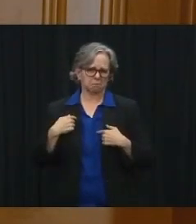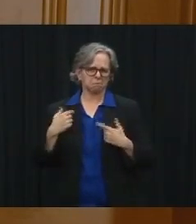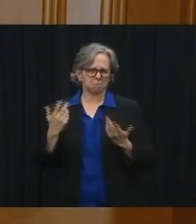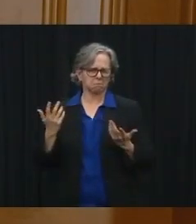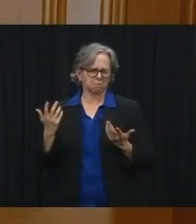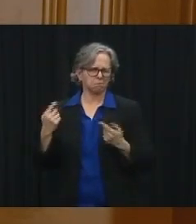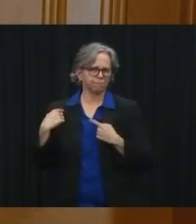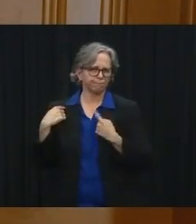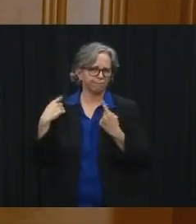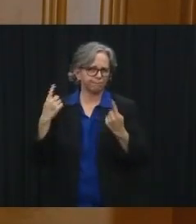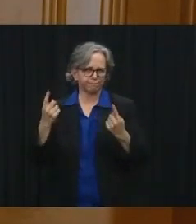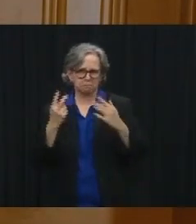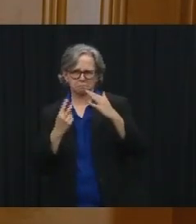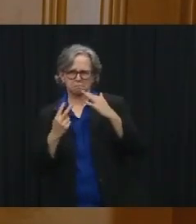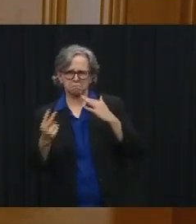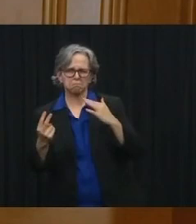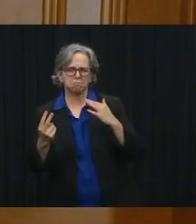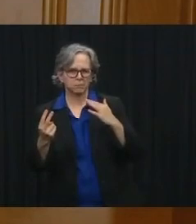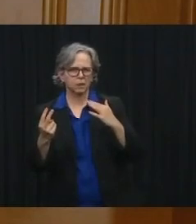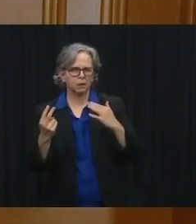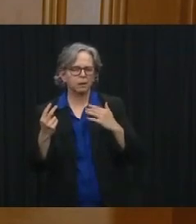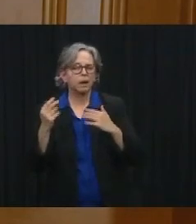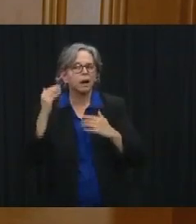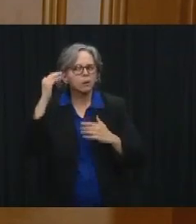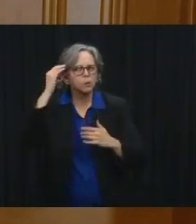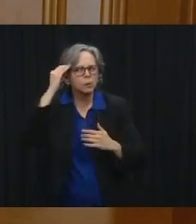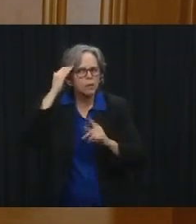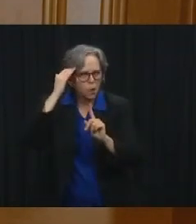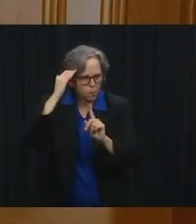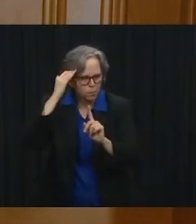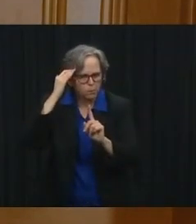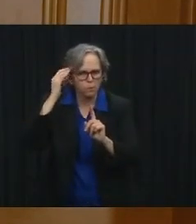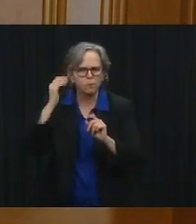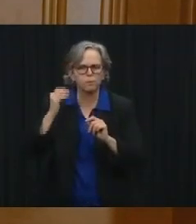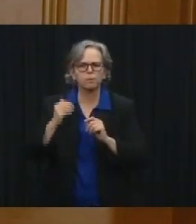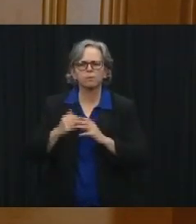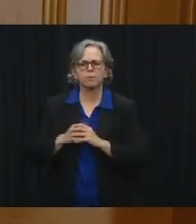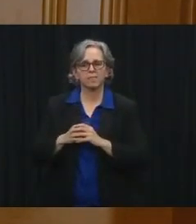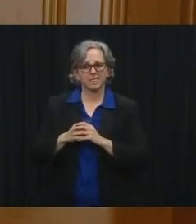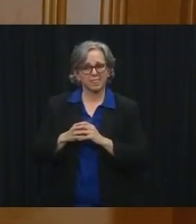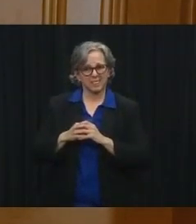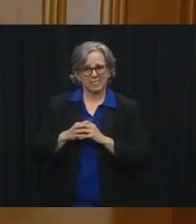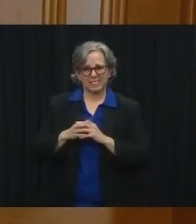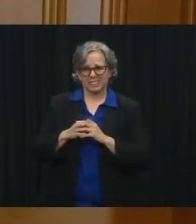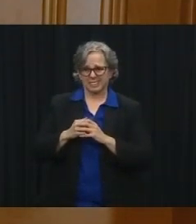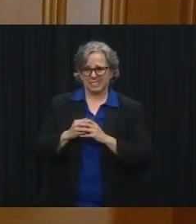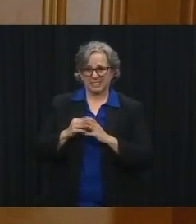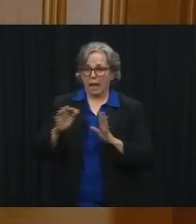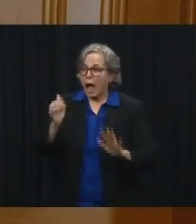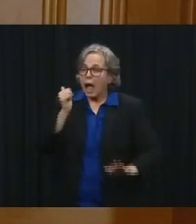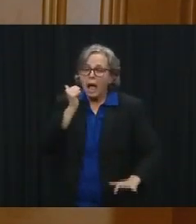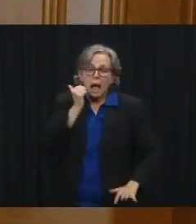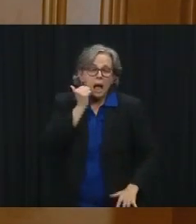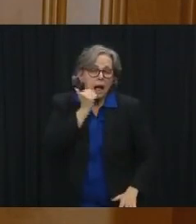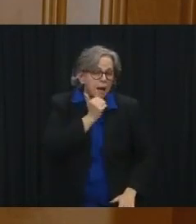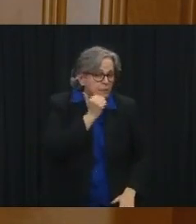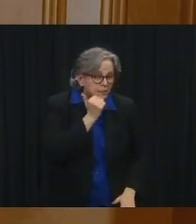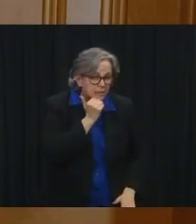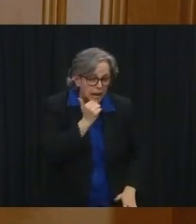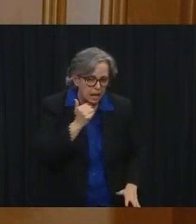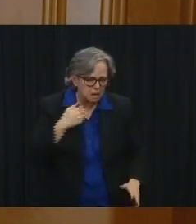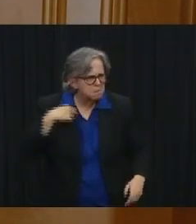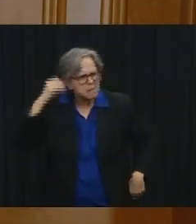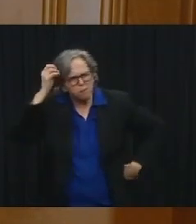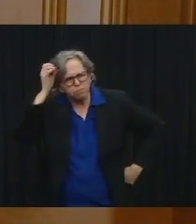mind. And let me just say that every single day I think about those of you who are